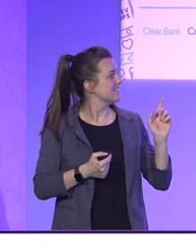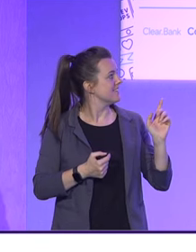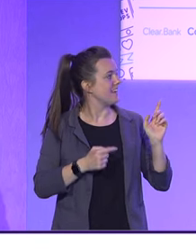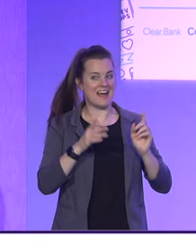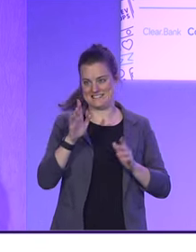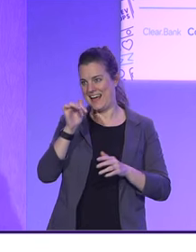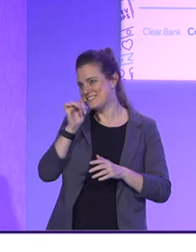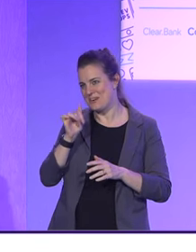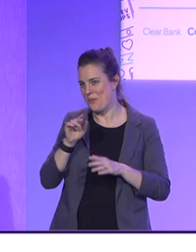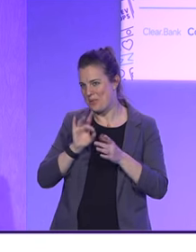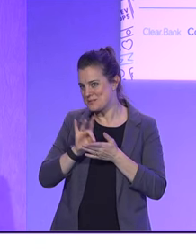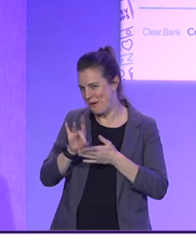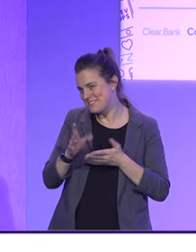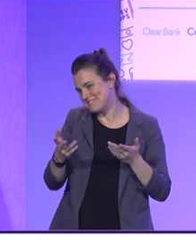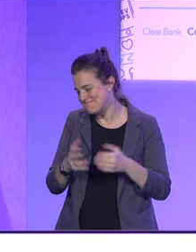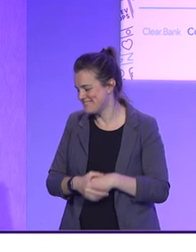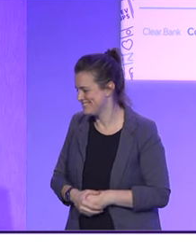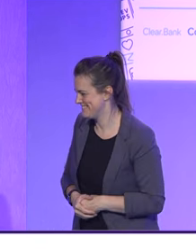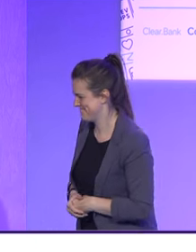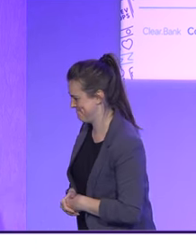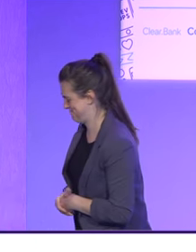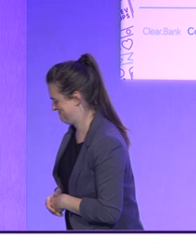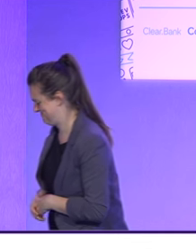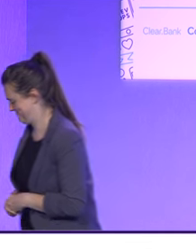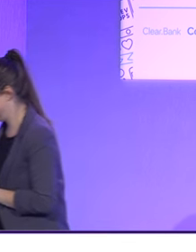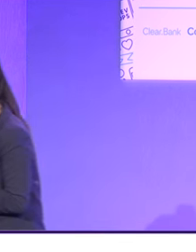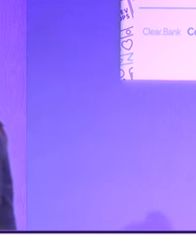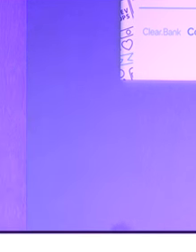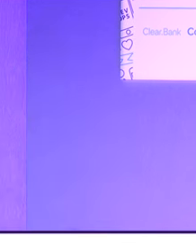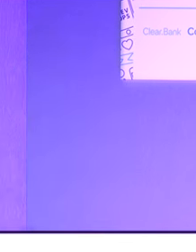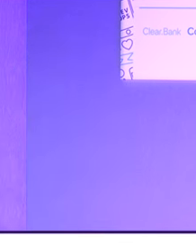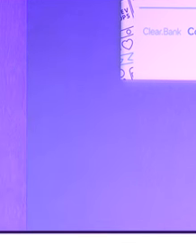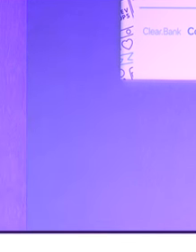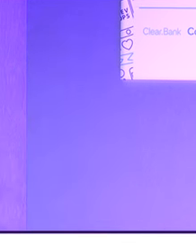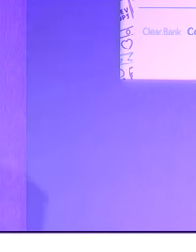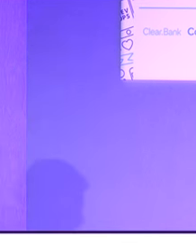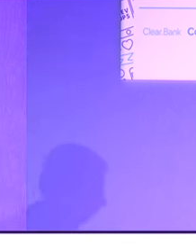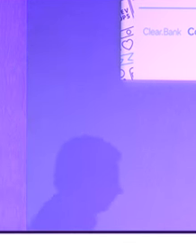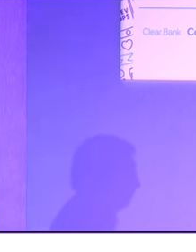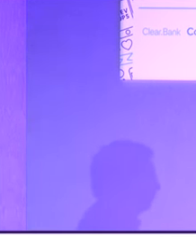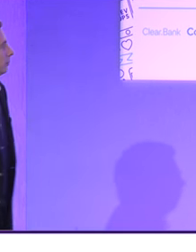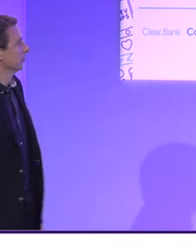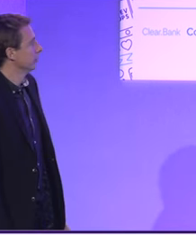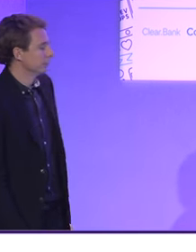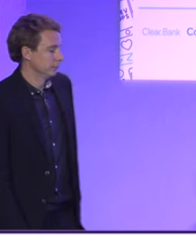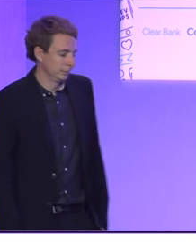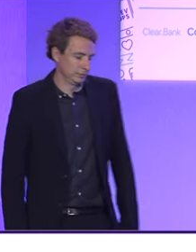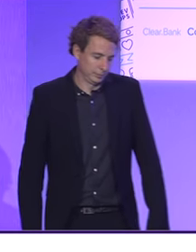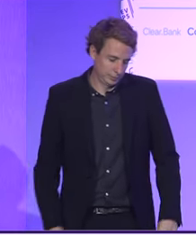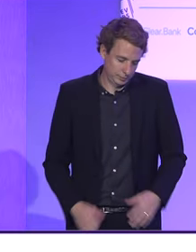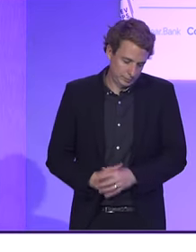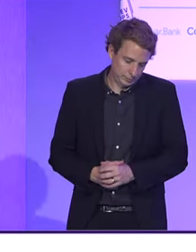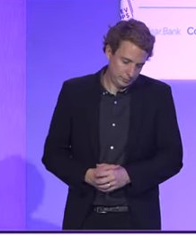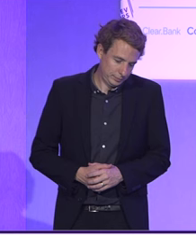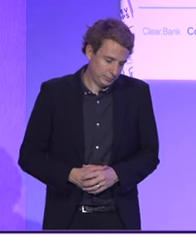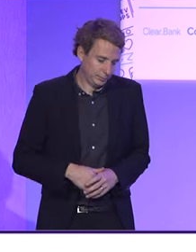sponsor, but. So, this happens very recently about HashiCorp. Many of you know